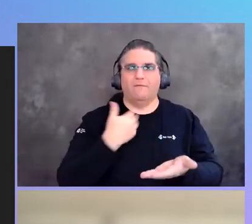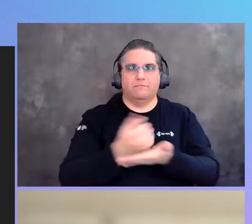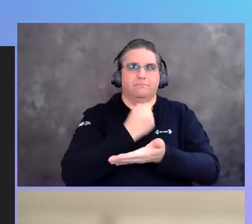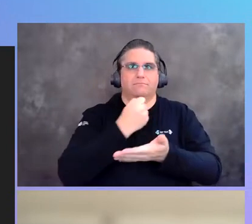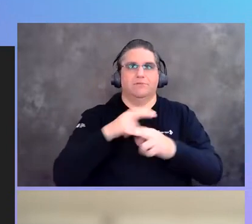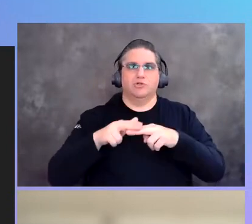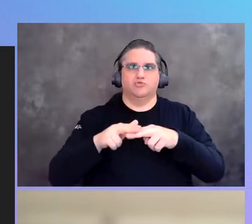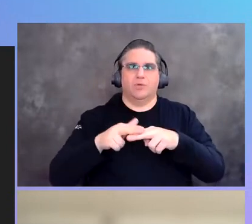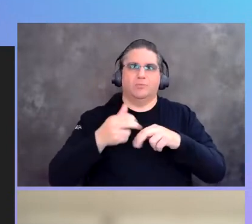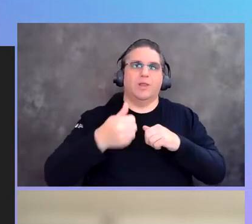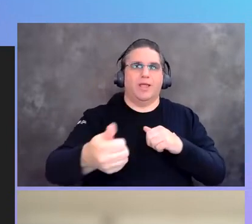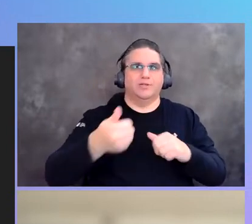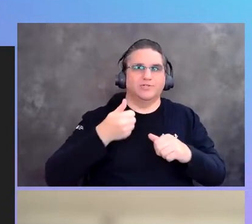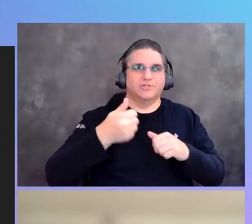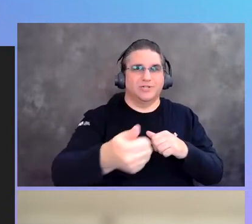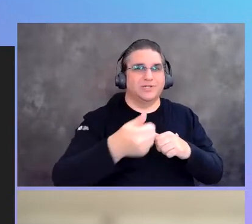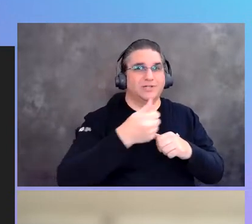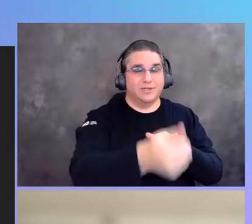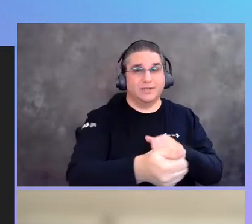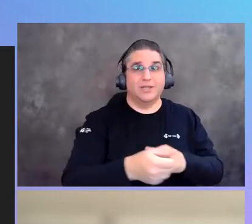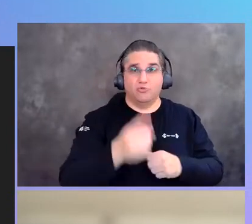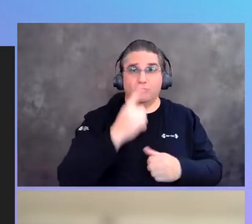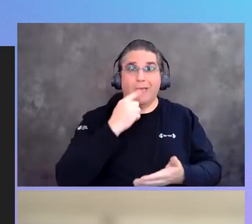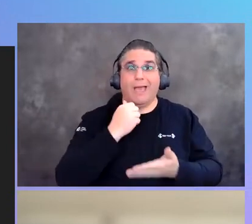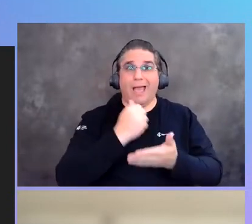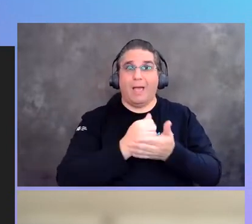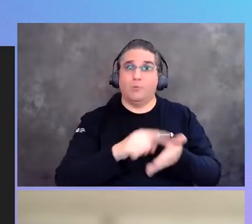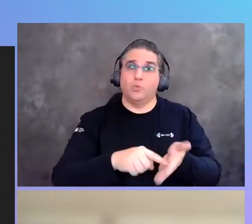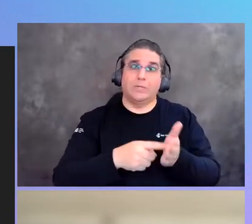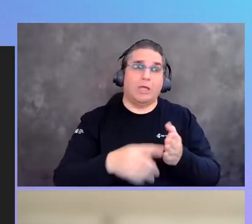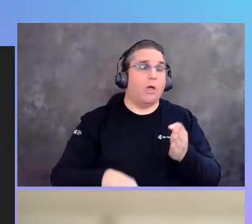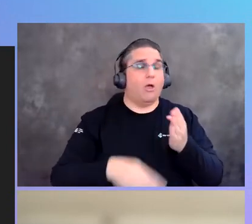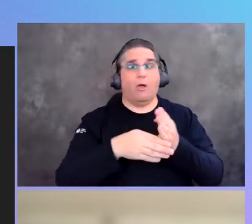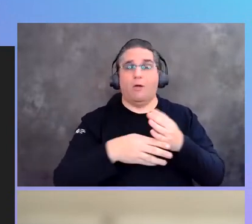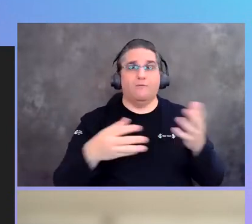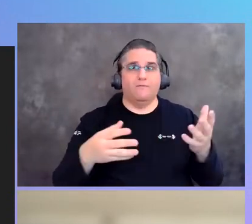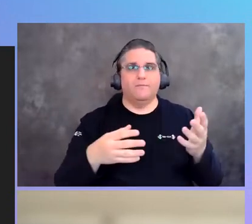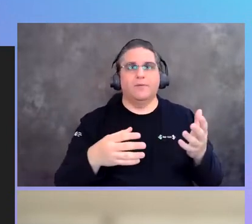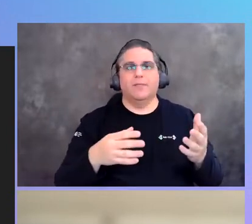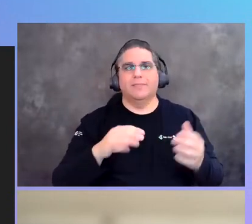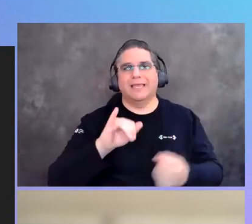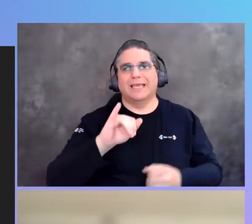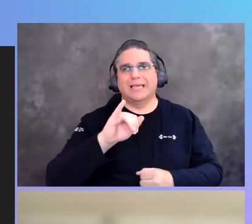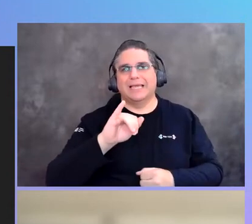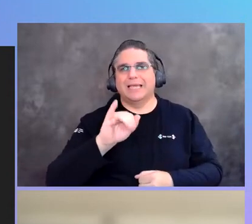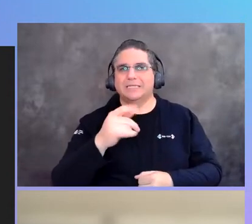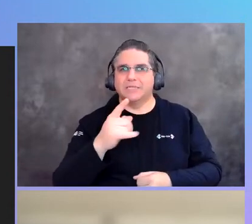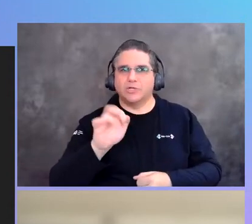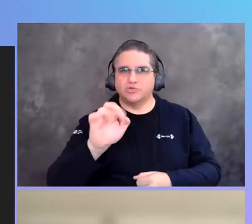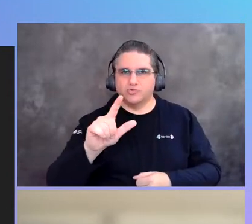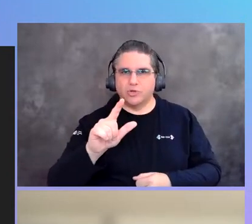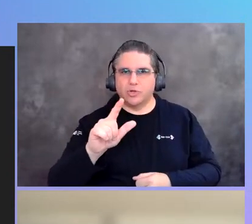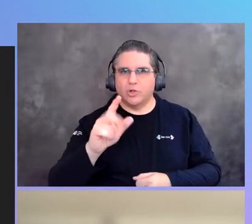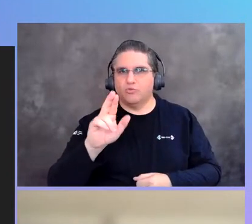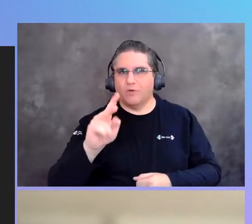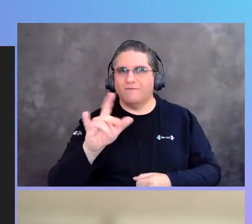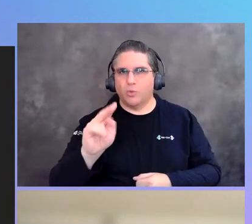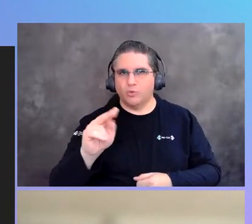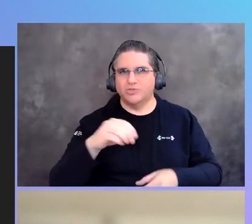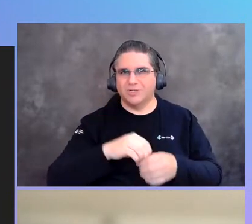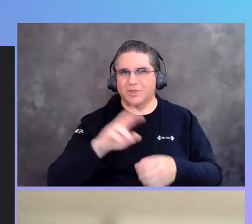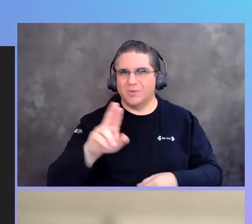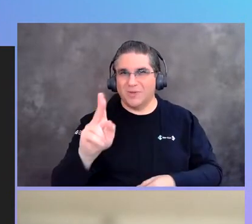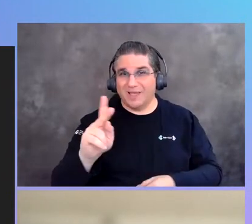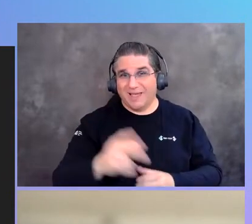the Industrial Revolution, or the first Industrial Revolution in the UK. So that's my great-great-grandfather. What about me?